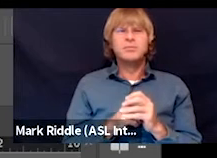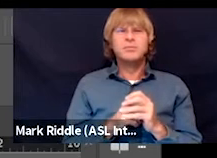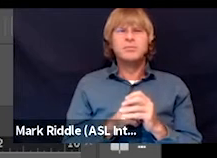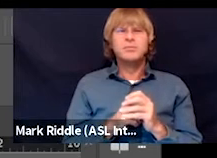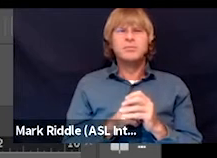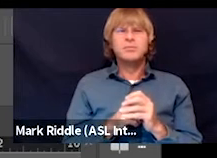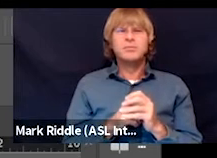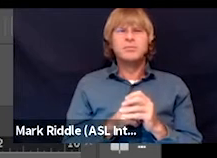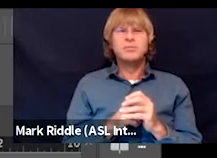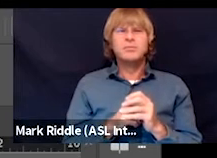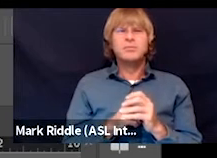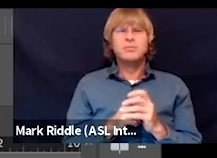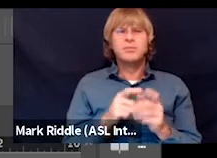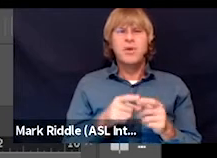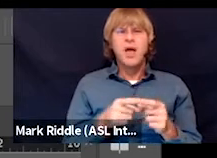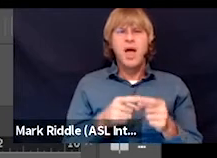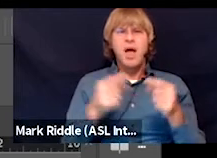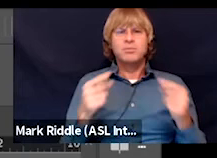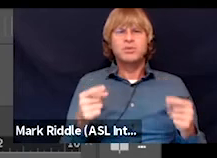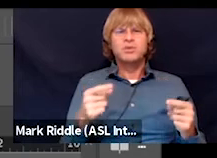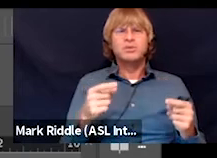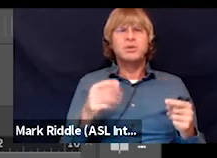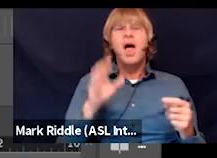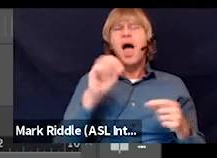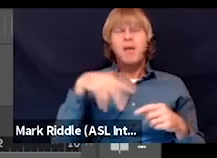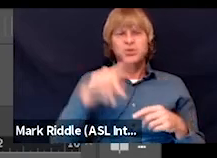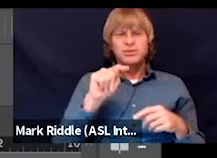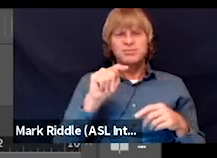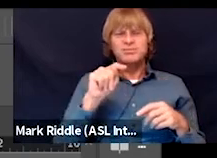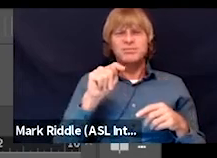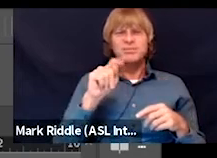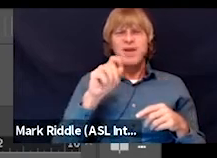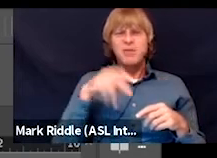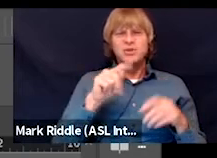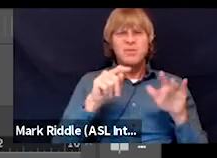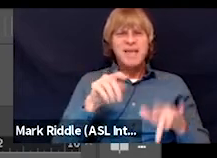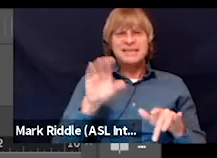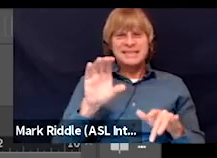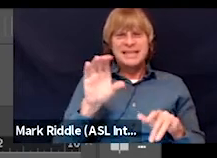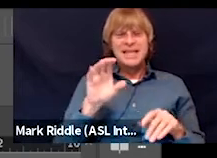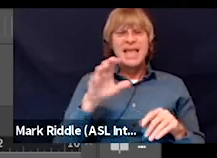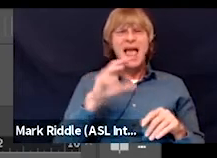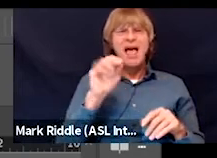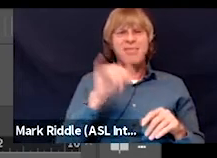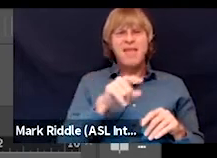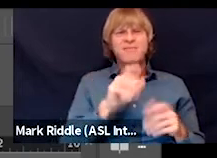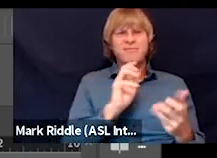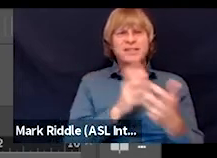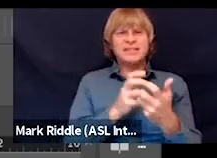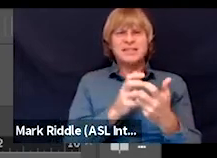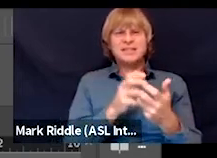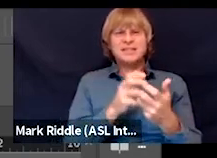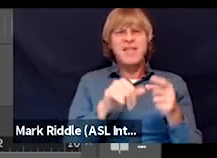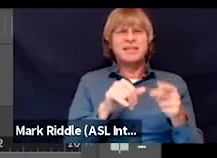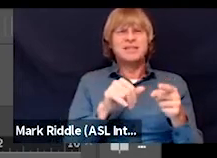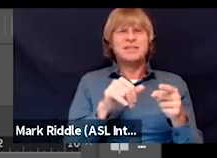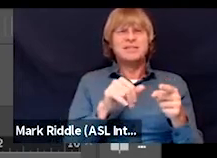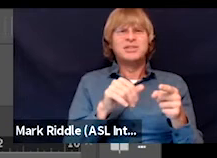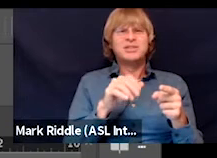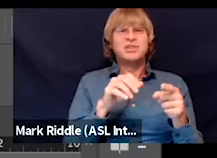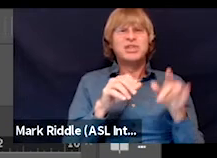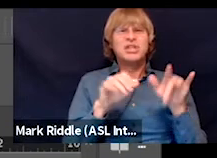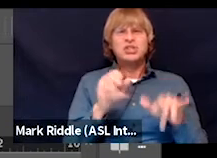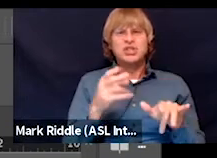So I'm doing the Option Command C and it fits that. This is Shift